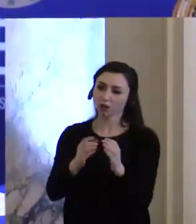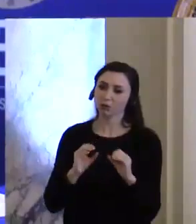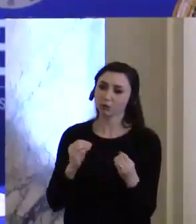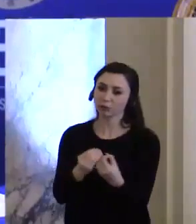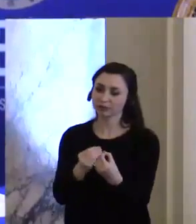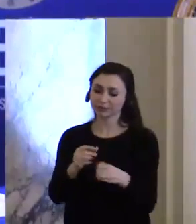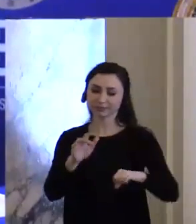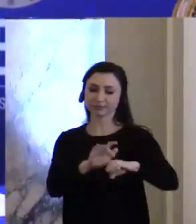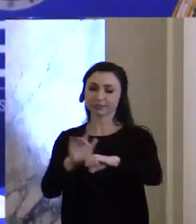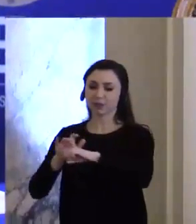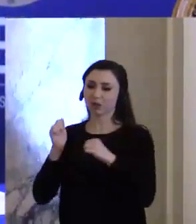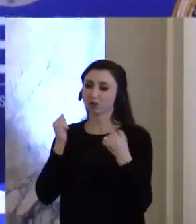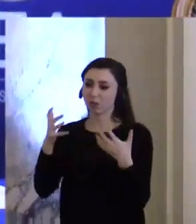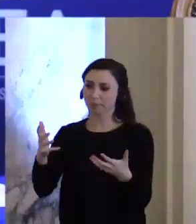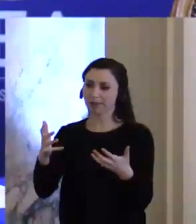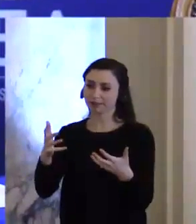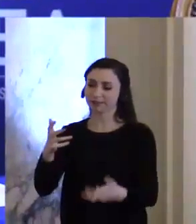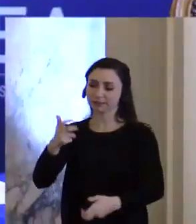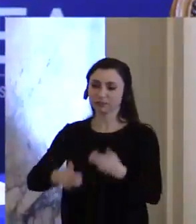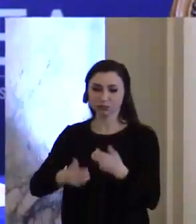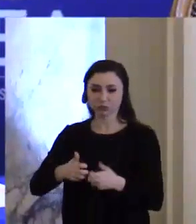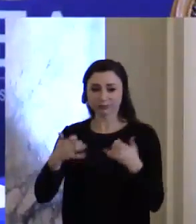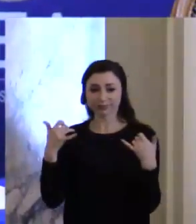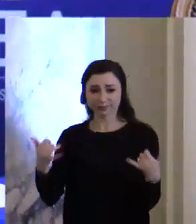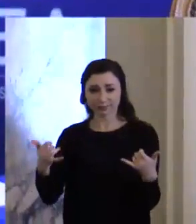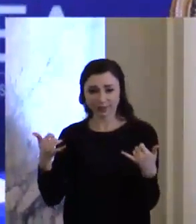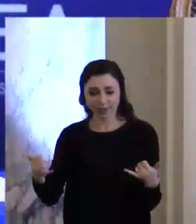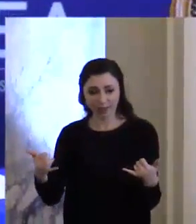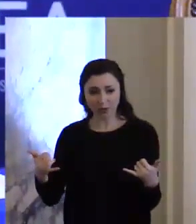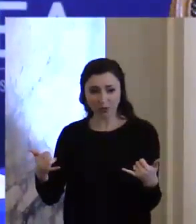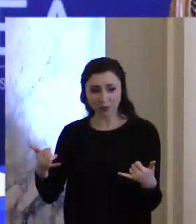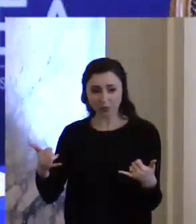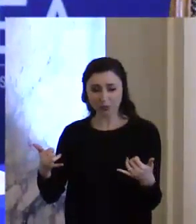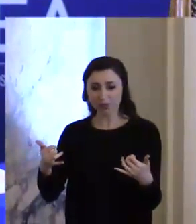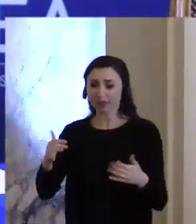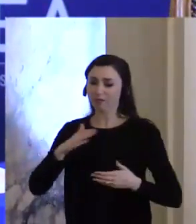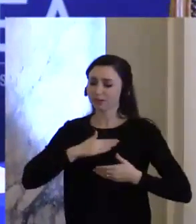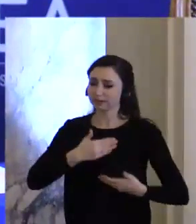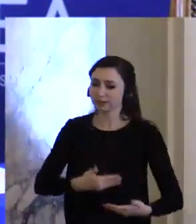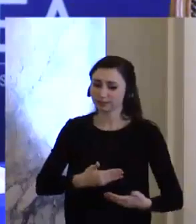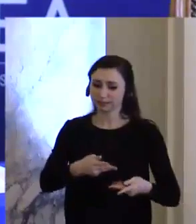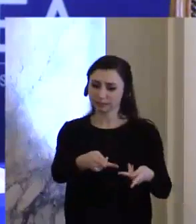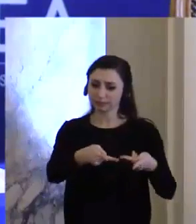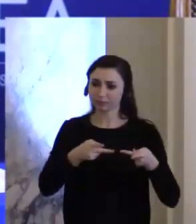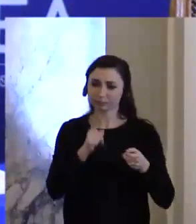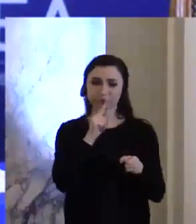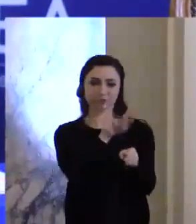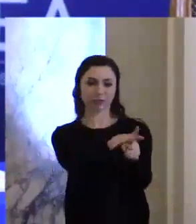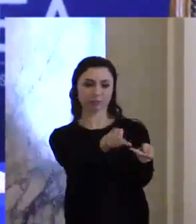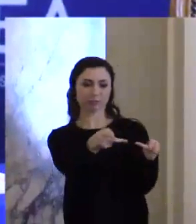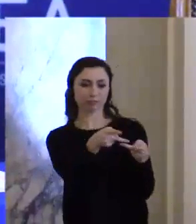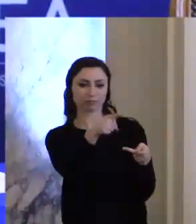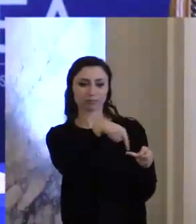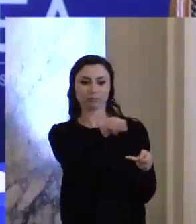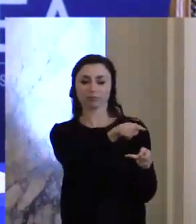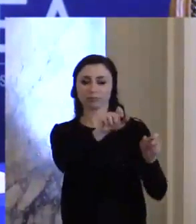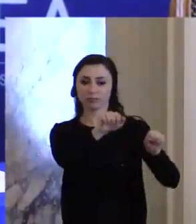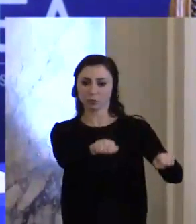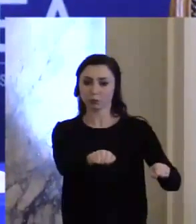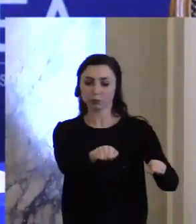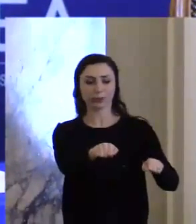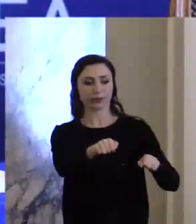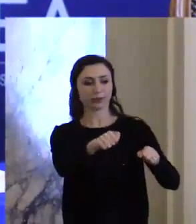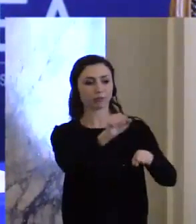several instances, now have in fact a dedicated political space in which we could deal with them in a fitting